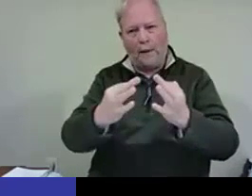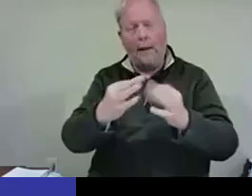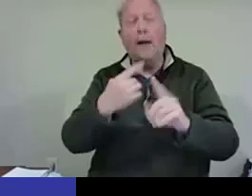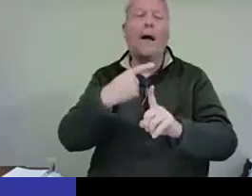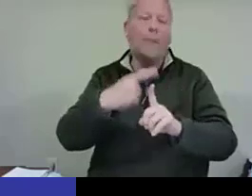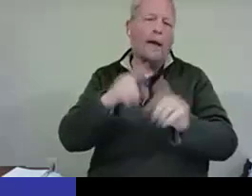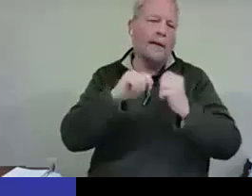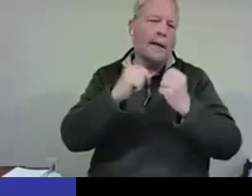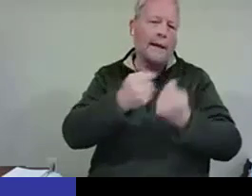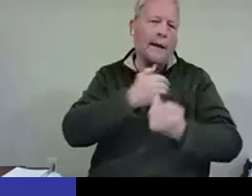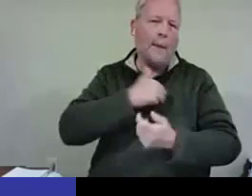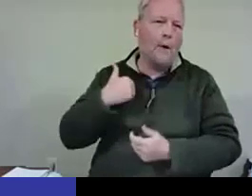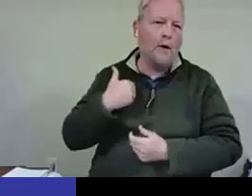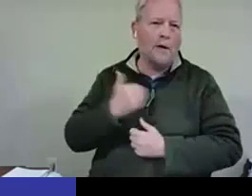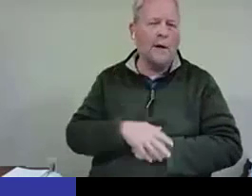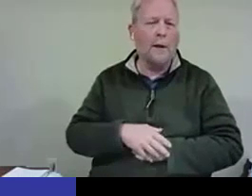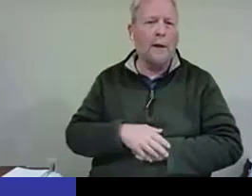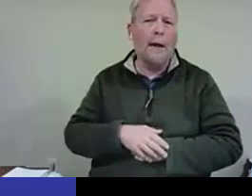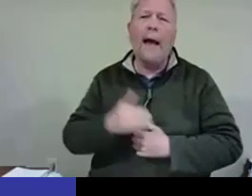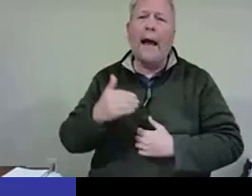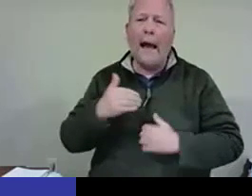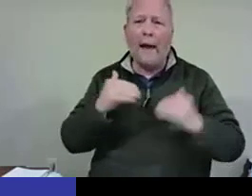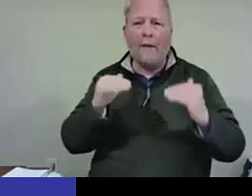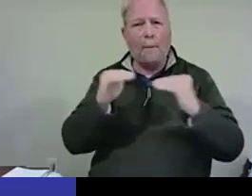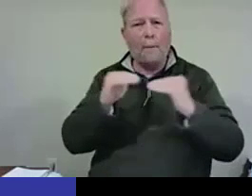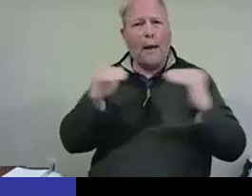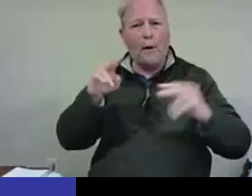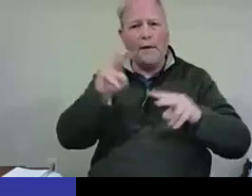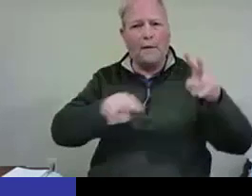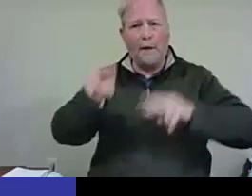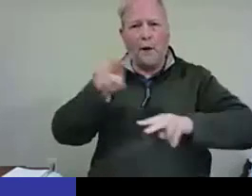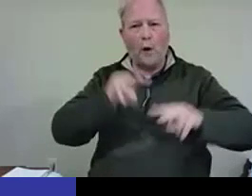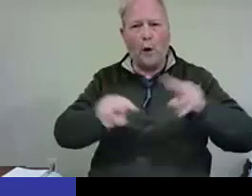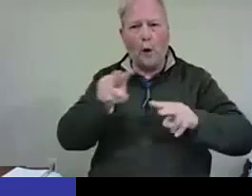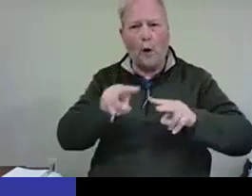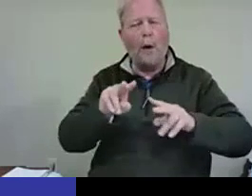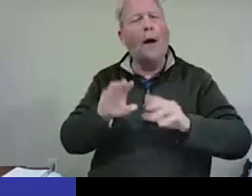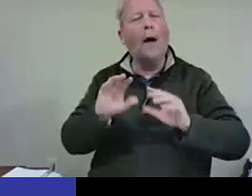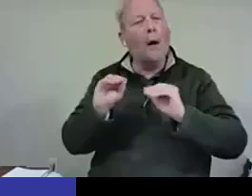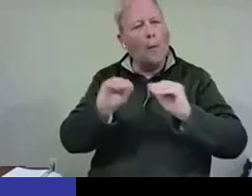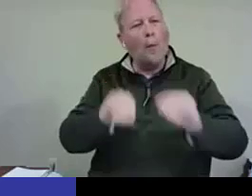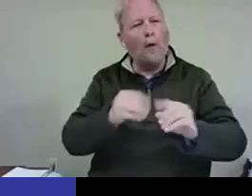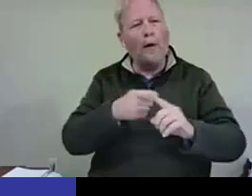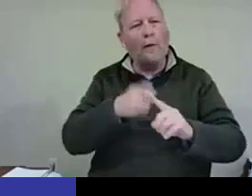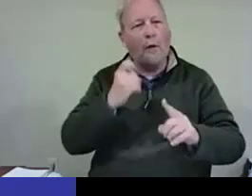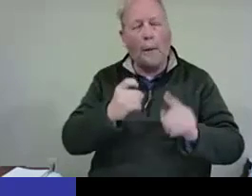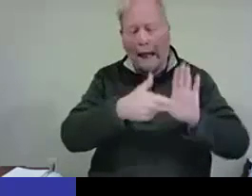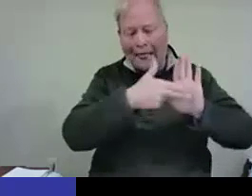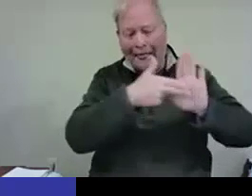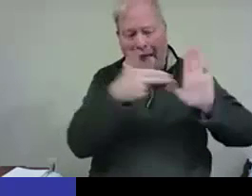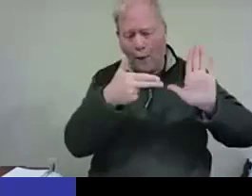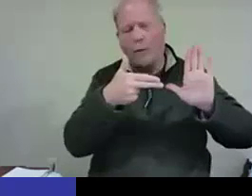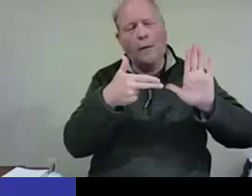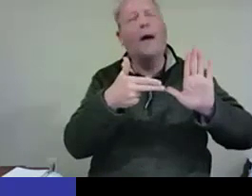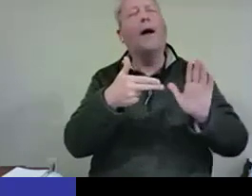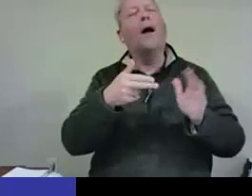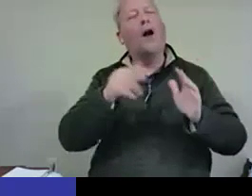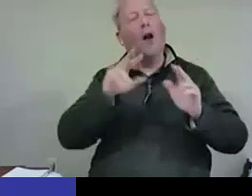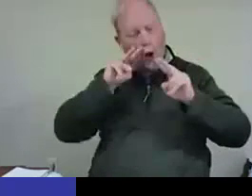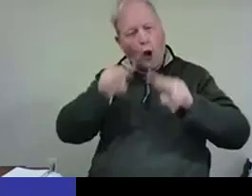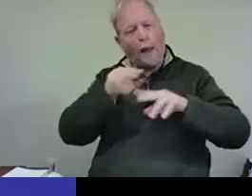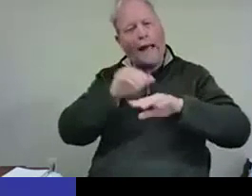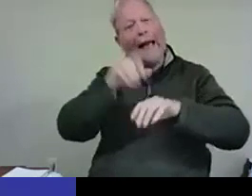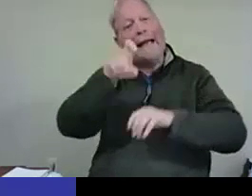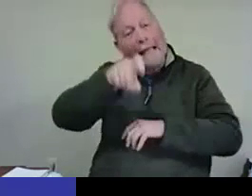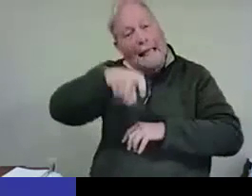Getting a balanced view and moving from a labeled focus to needs-focused evaluation involves asking